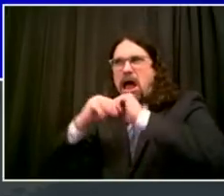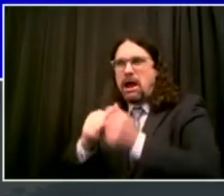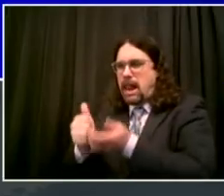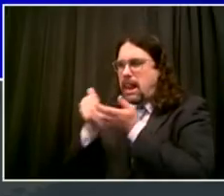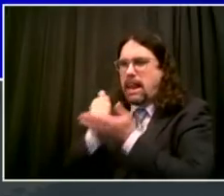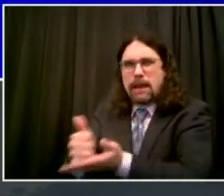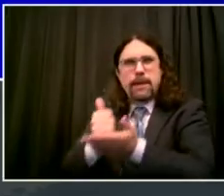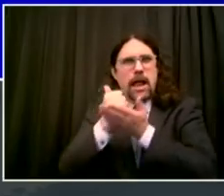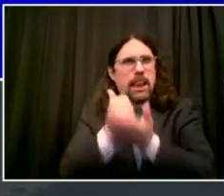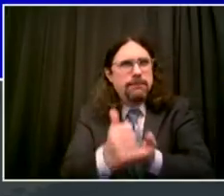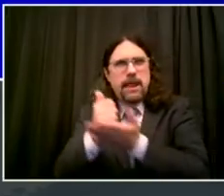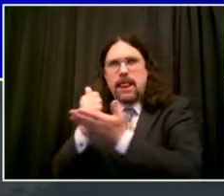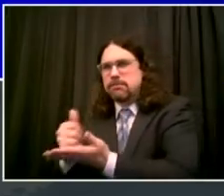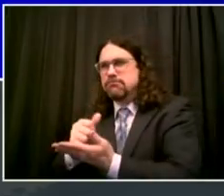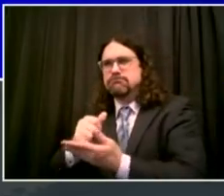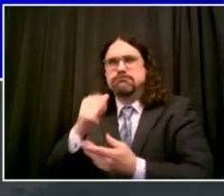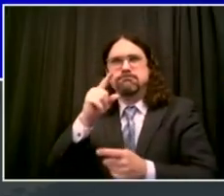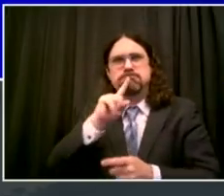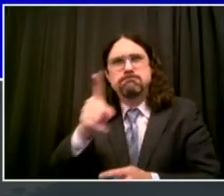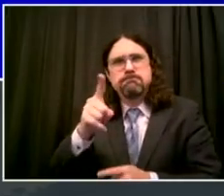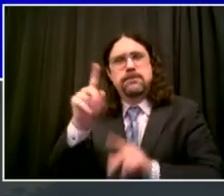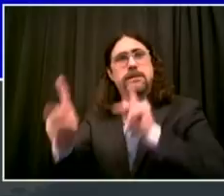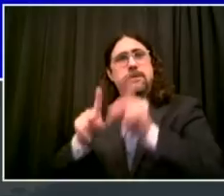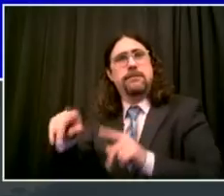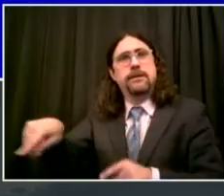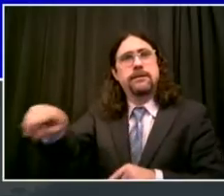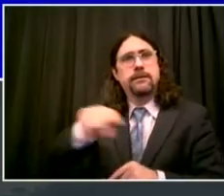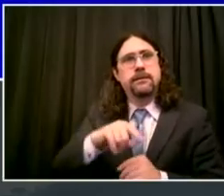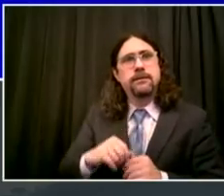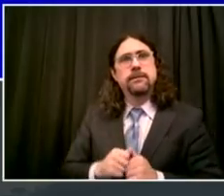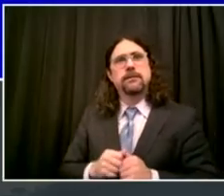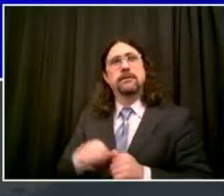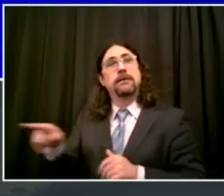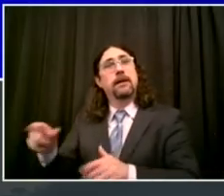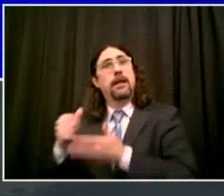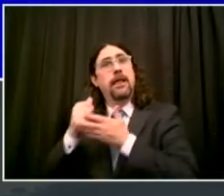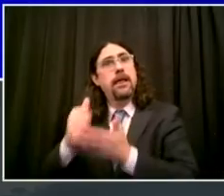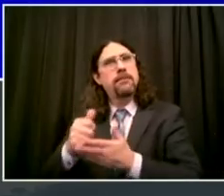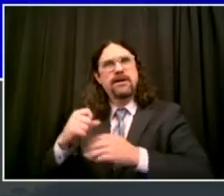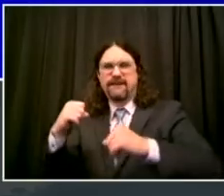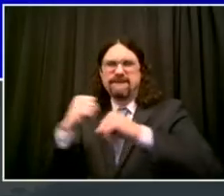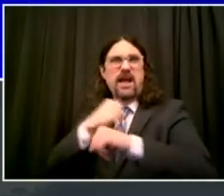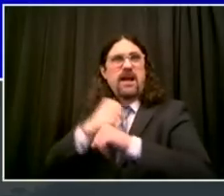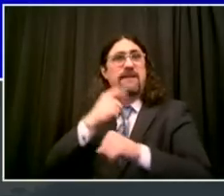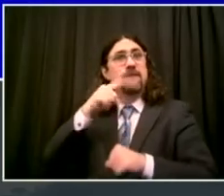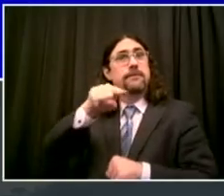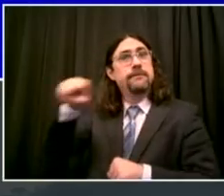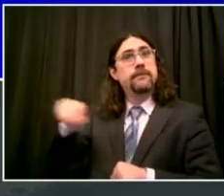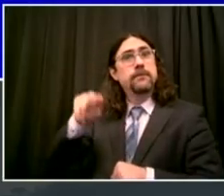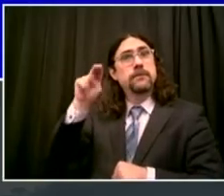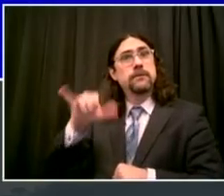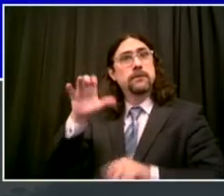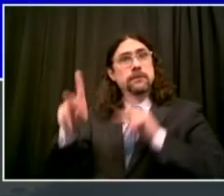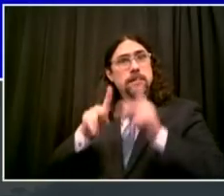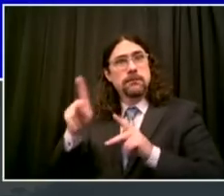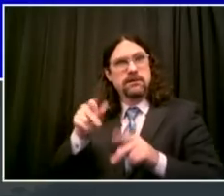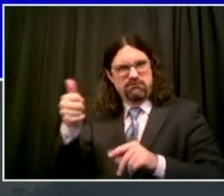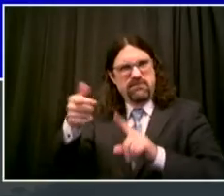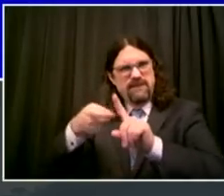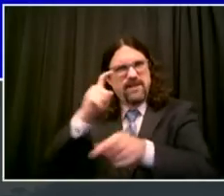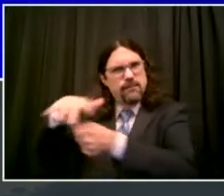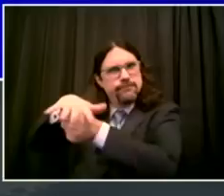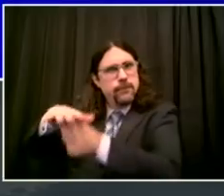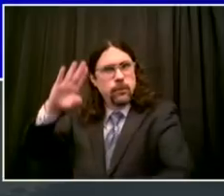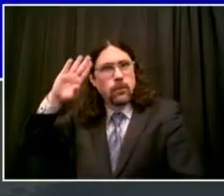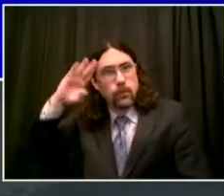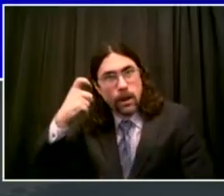in our society. She fought particularly for the people of the Bronx to bring fairness, and joined our